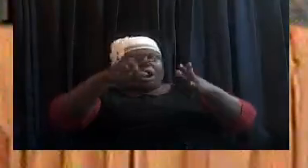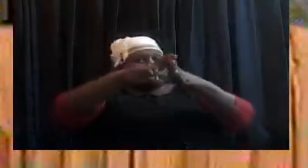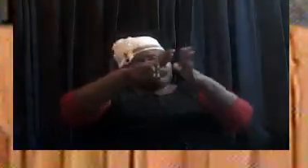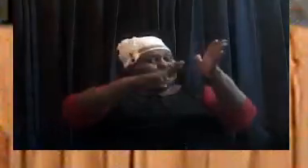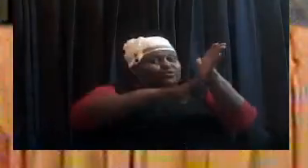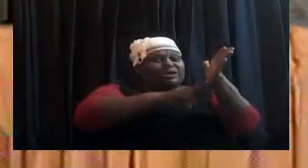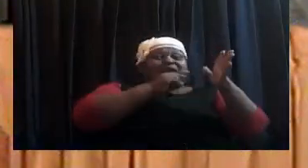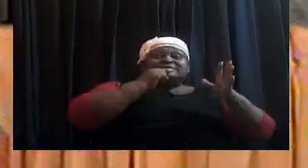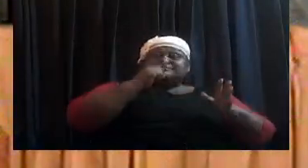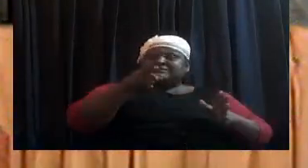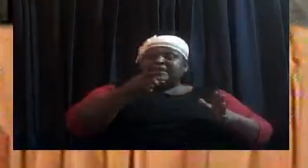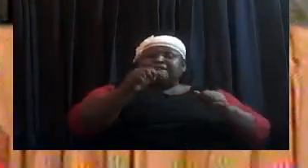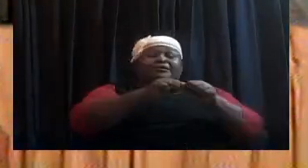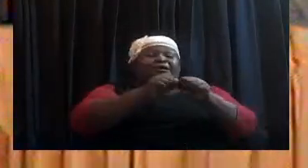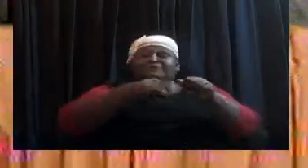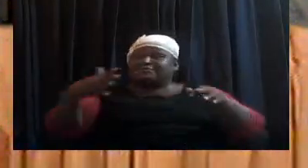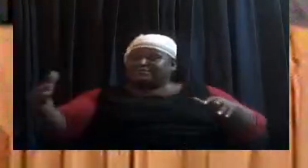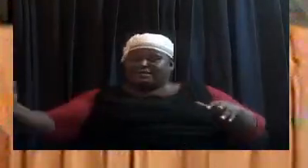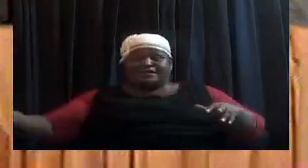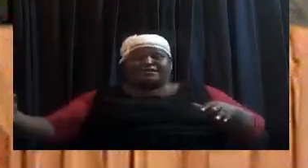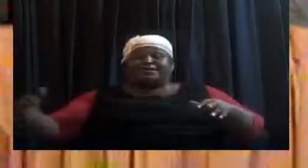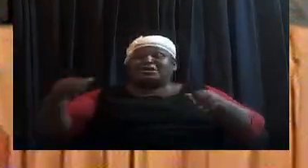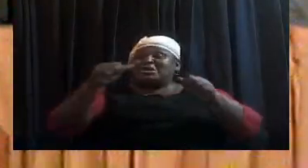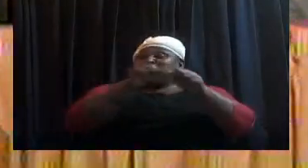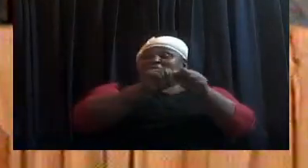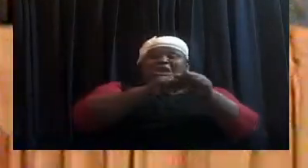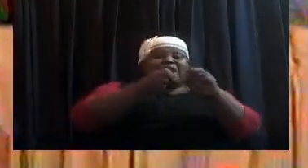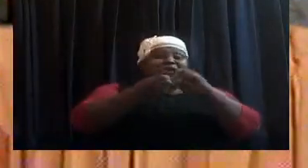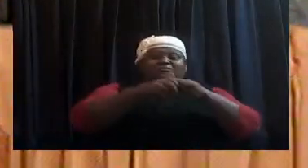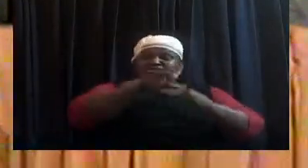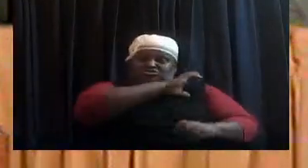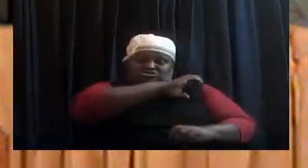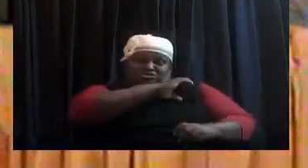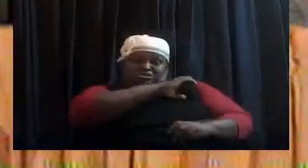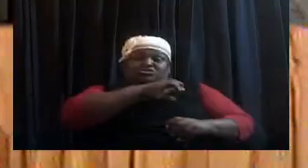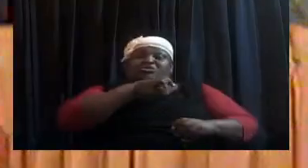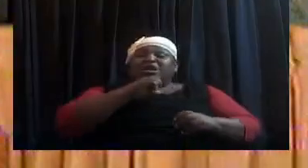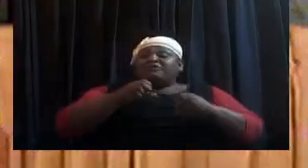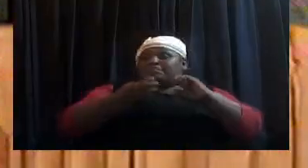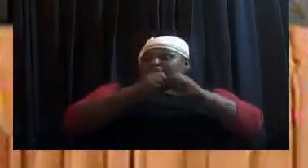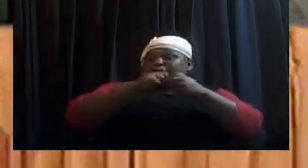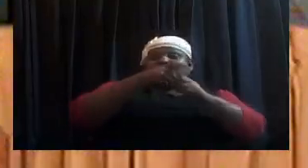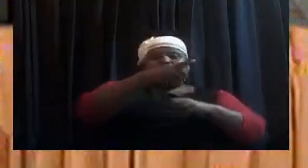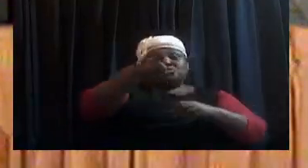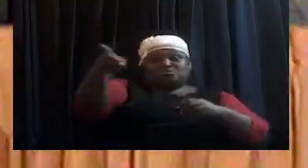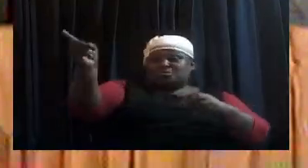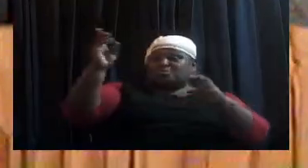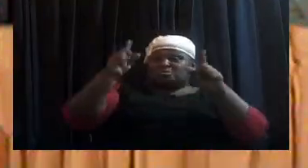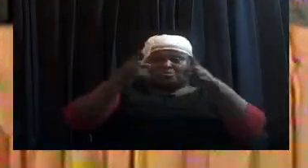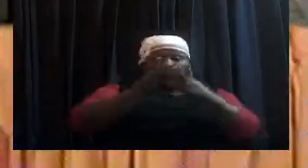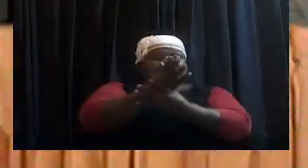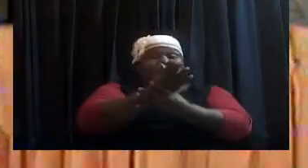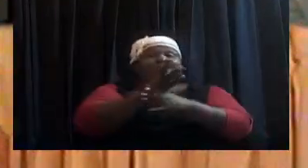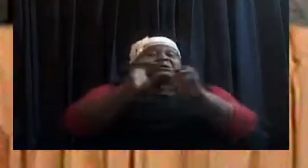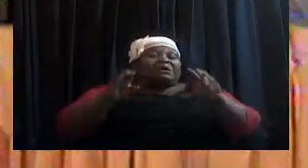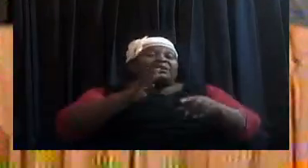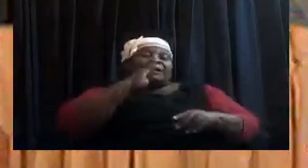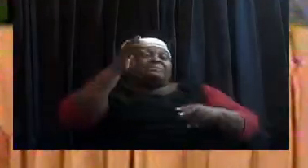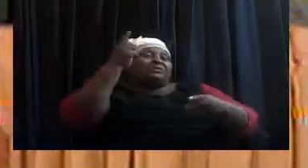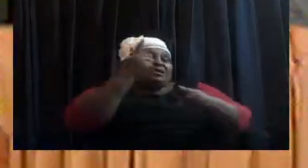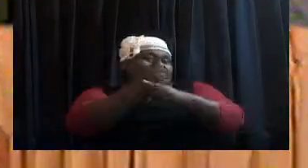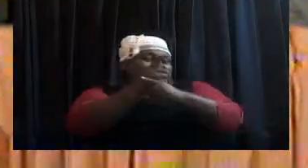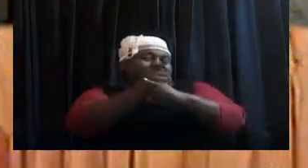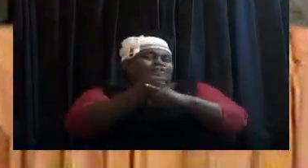state that everything, every challenges that you face can be answered if